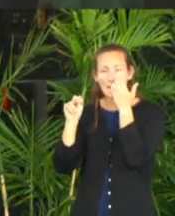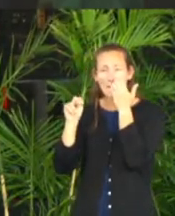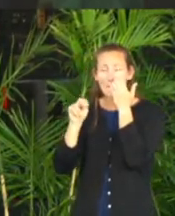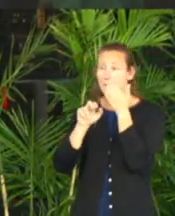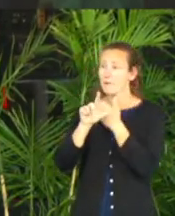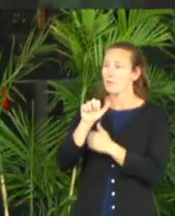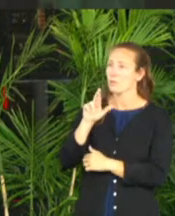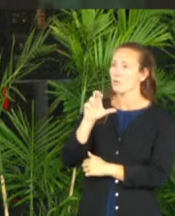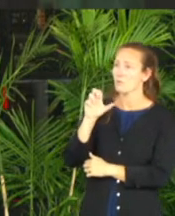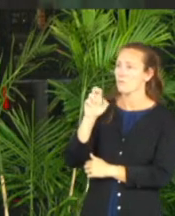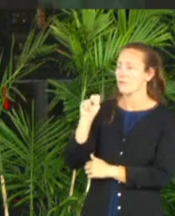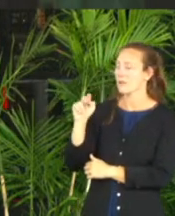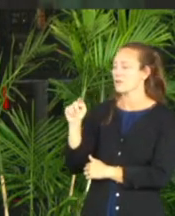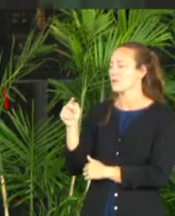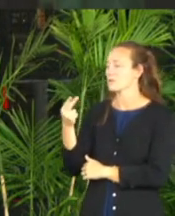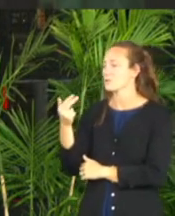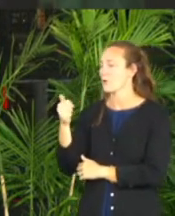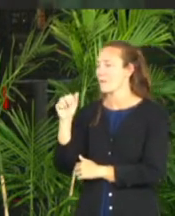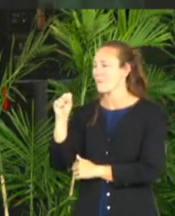Lauren Thomas,